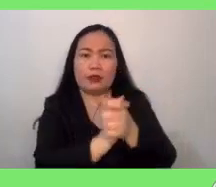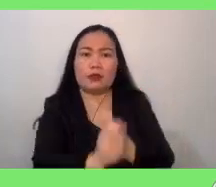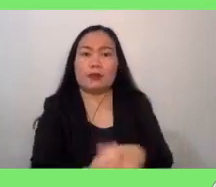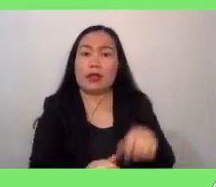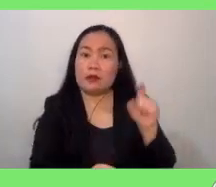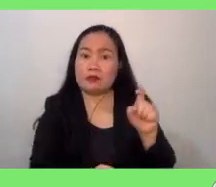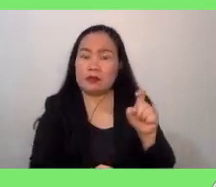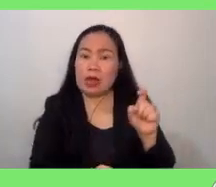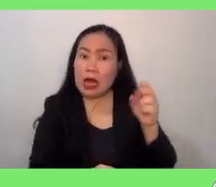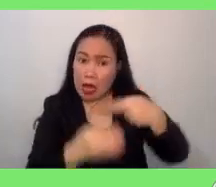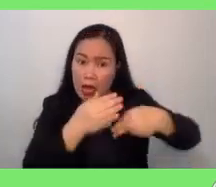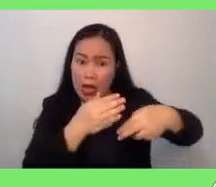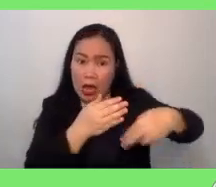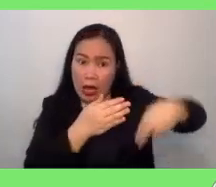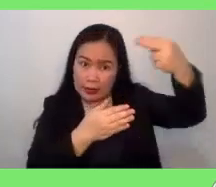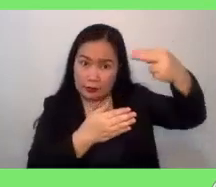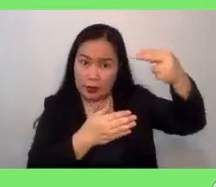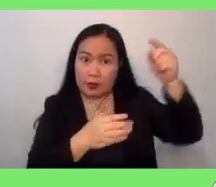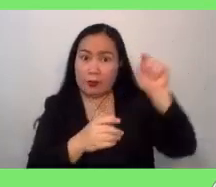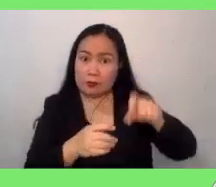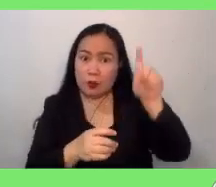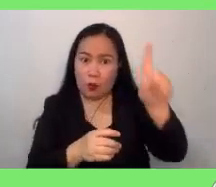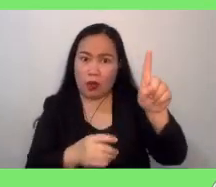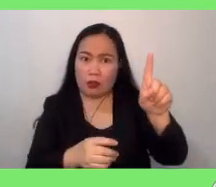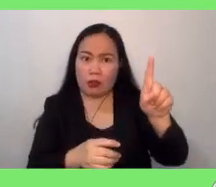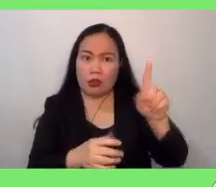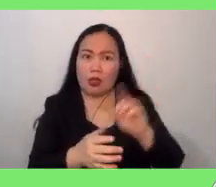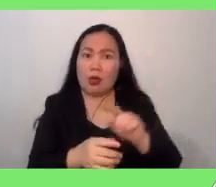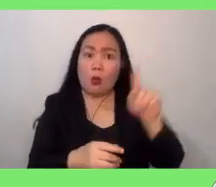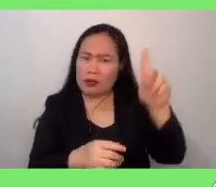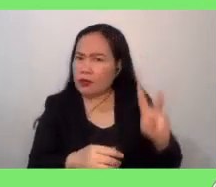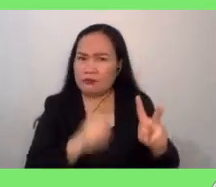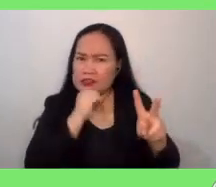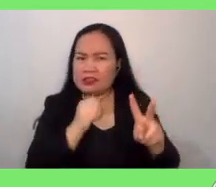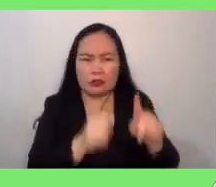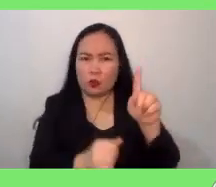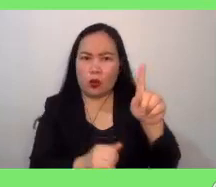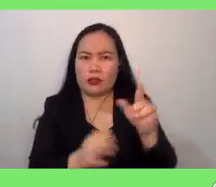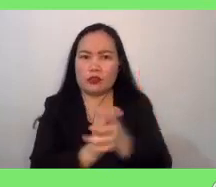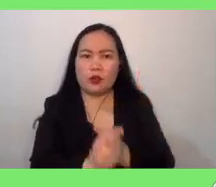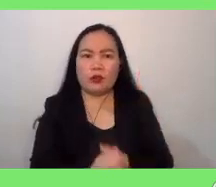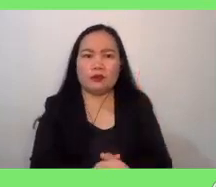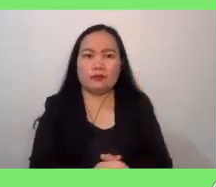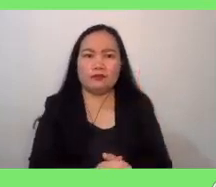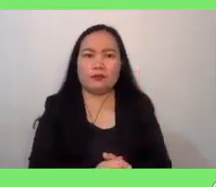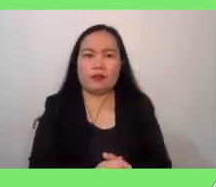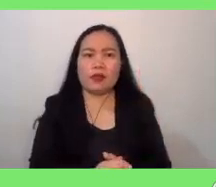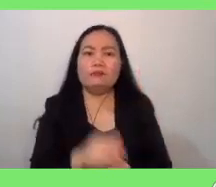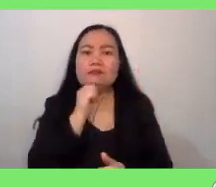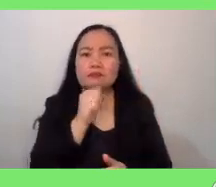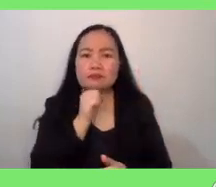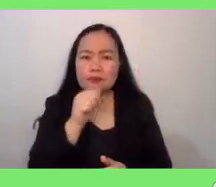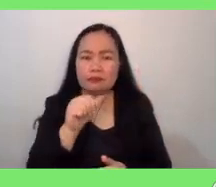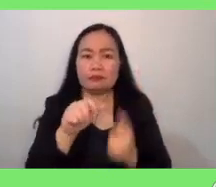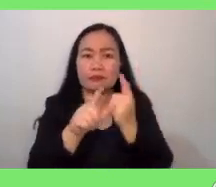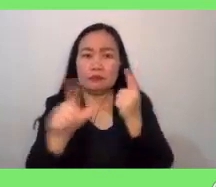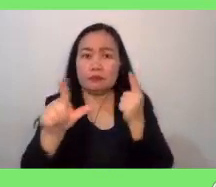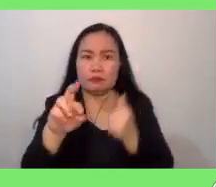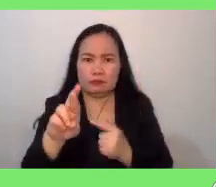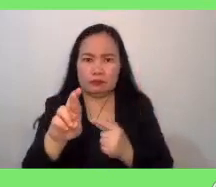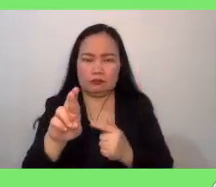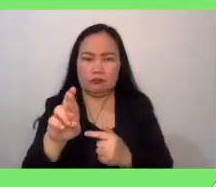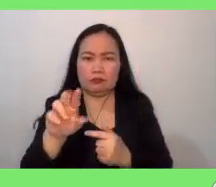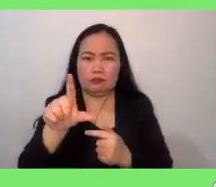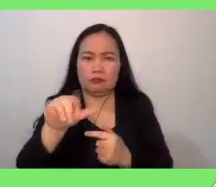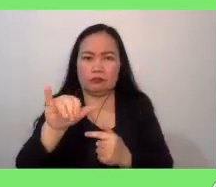ba, ang highest power natin ay 1. Okay, so ito po ay magiging 1/2. So, x raised to 1/2 plus 4